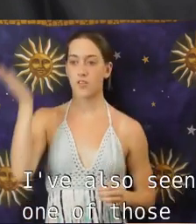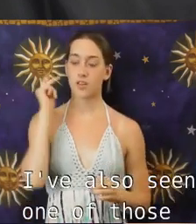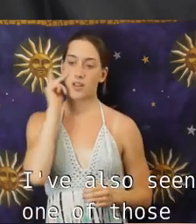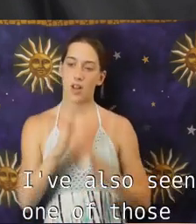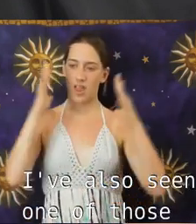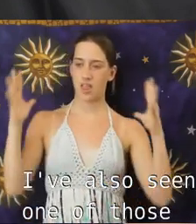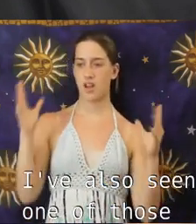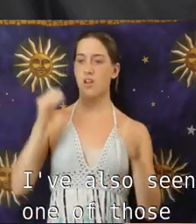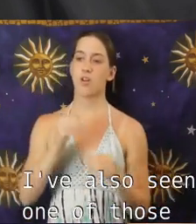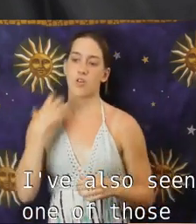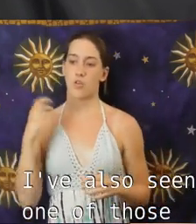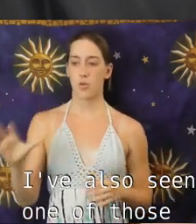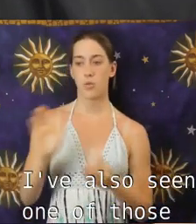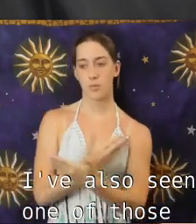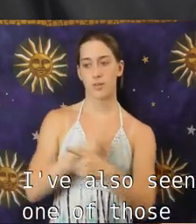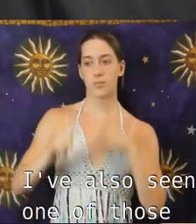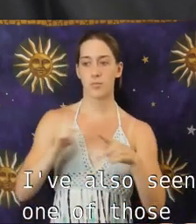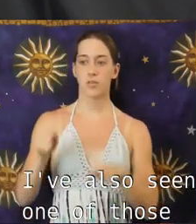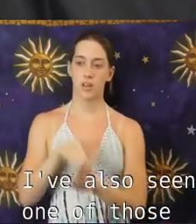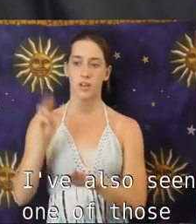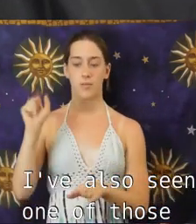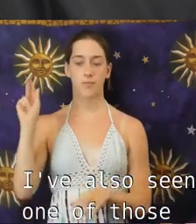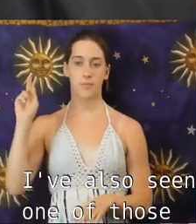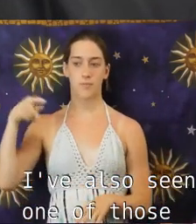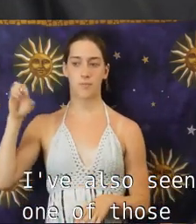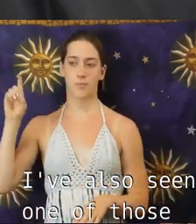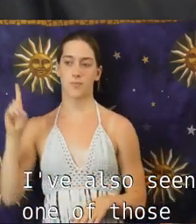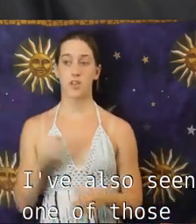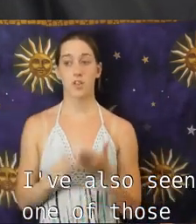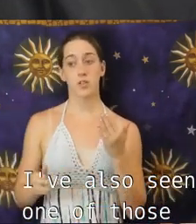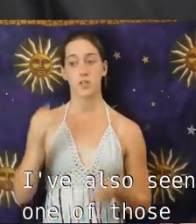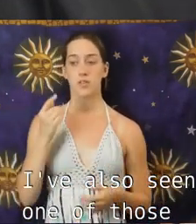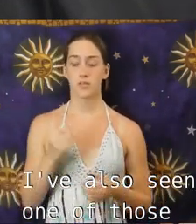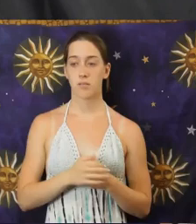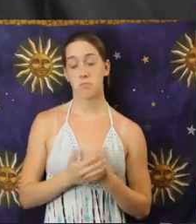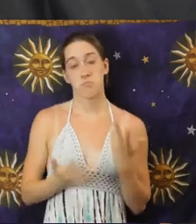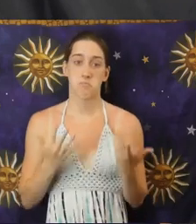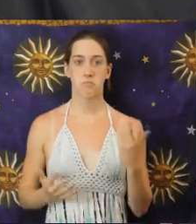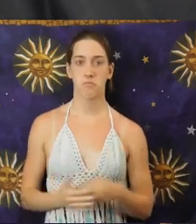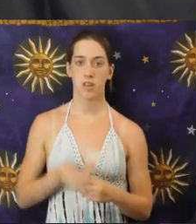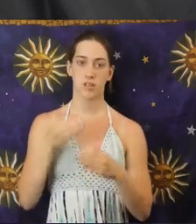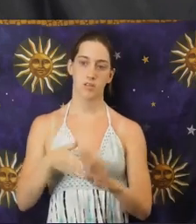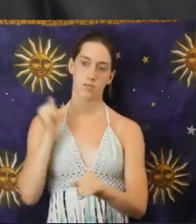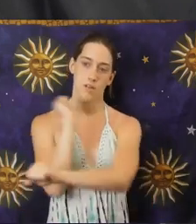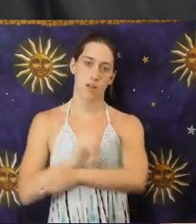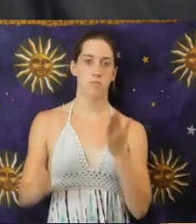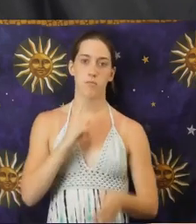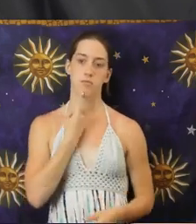I've also seen a lot of really good bands at Warped Tour, so it's kind of one of those.